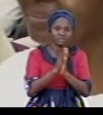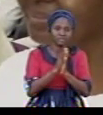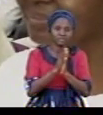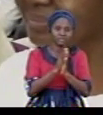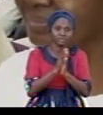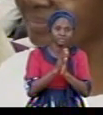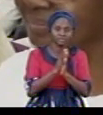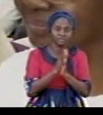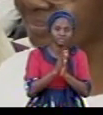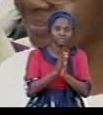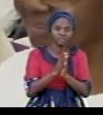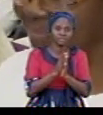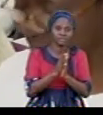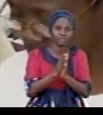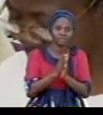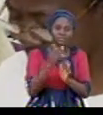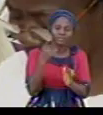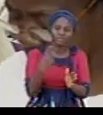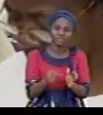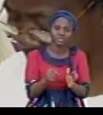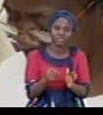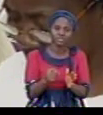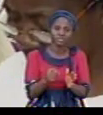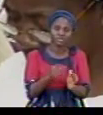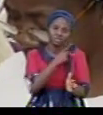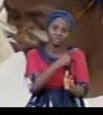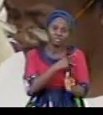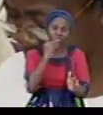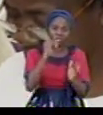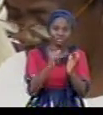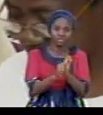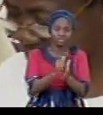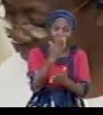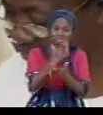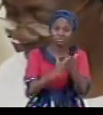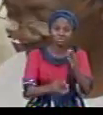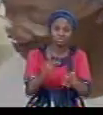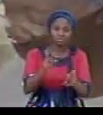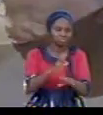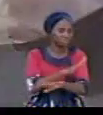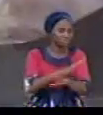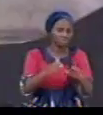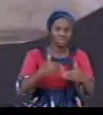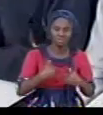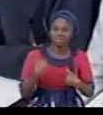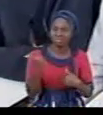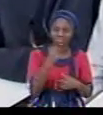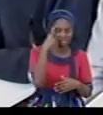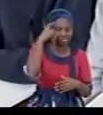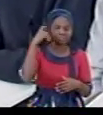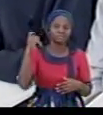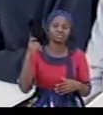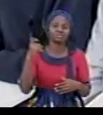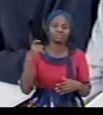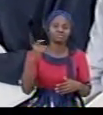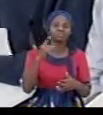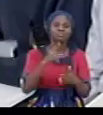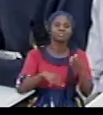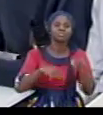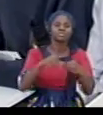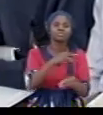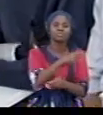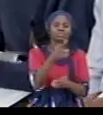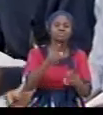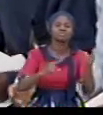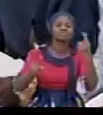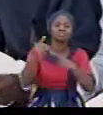The pity is some people don't have any dream. I have a dream. I said